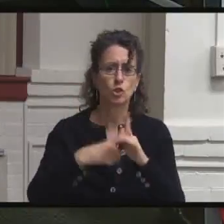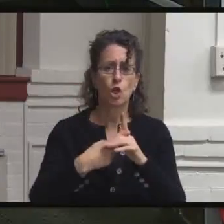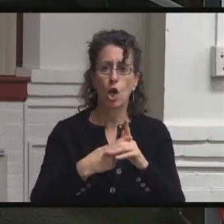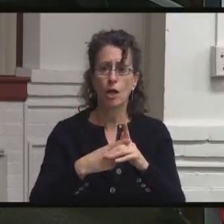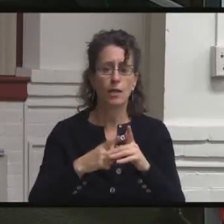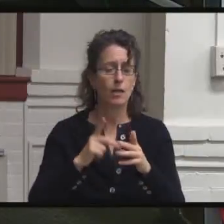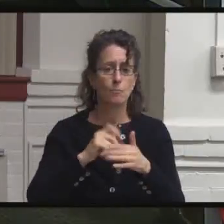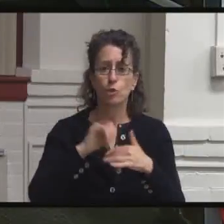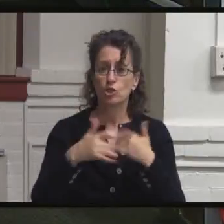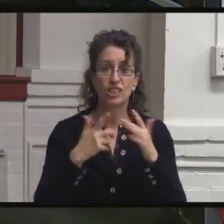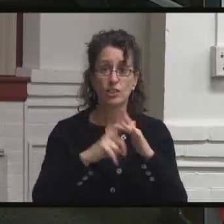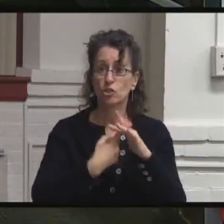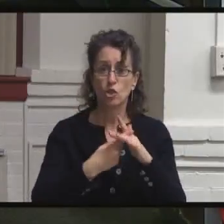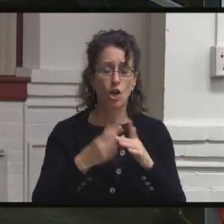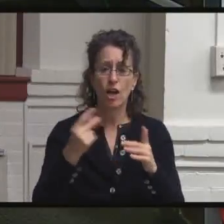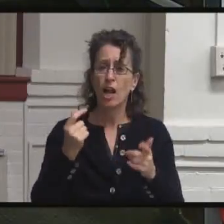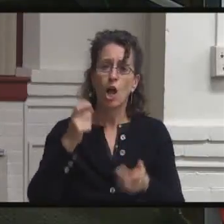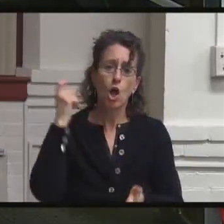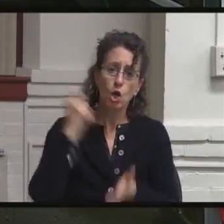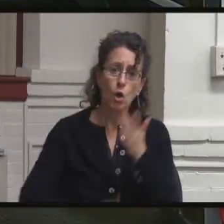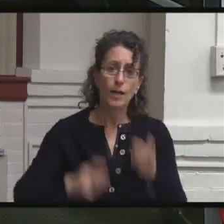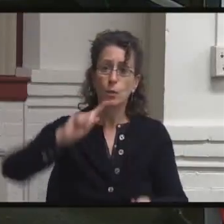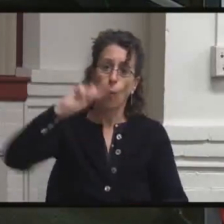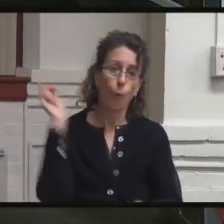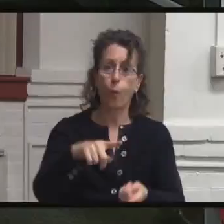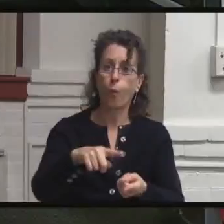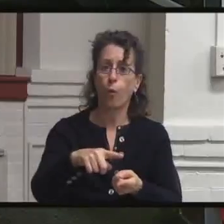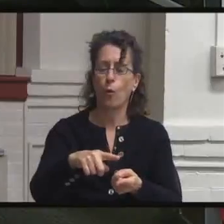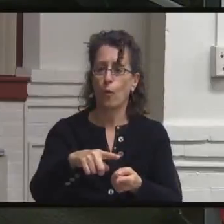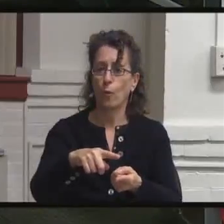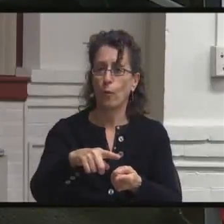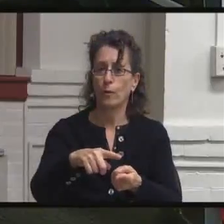projects are installed, the total cost of the town should drop.